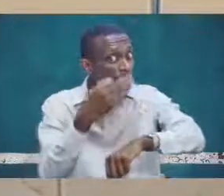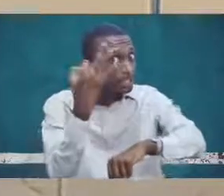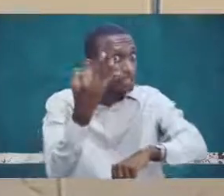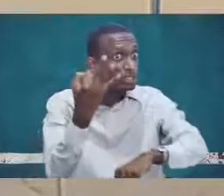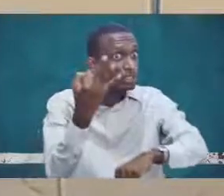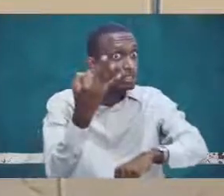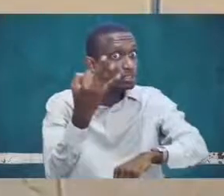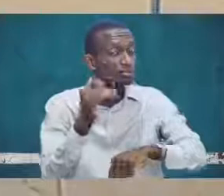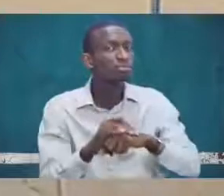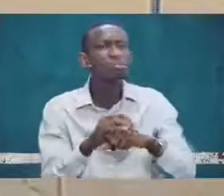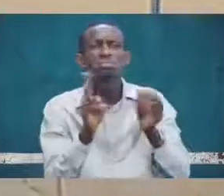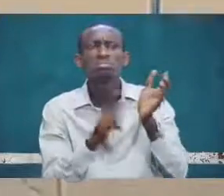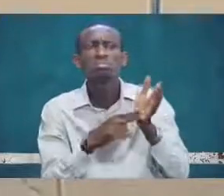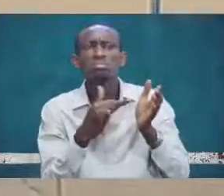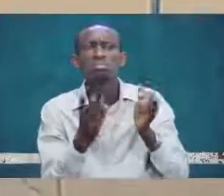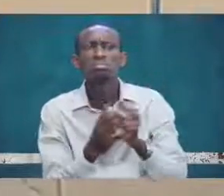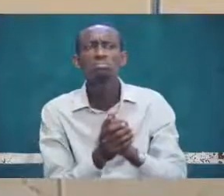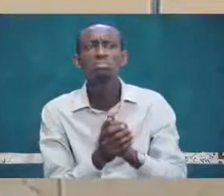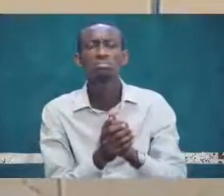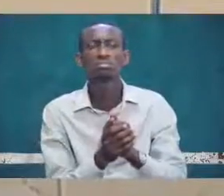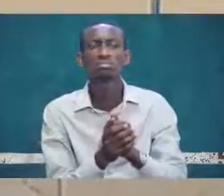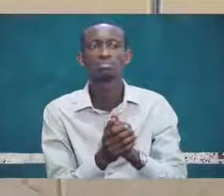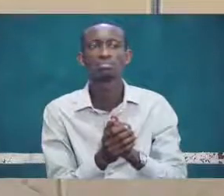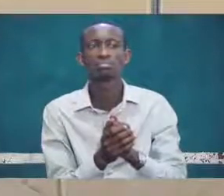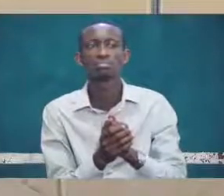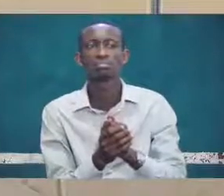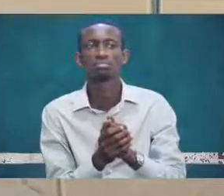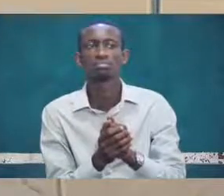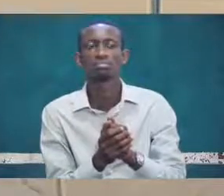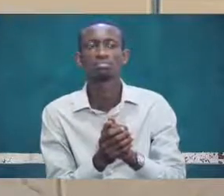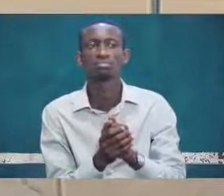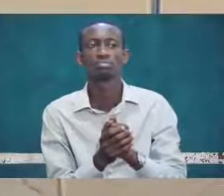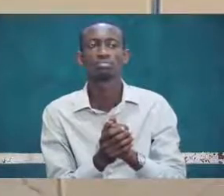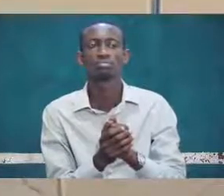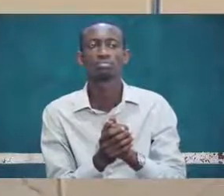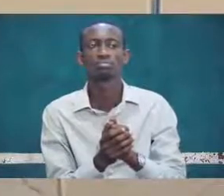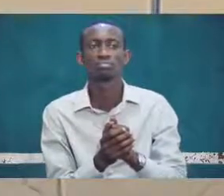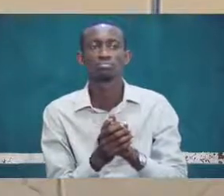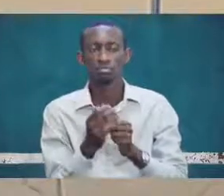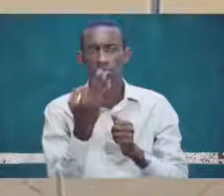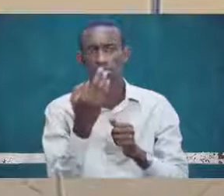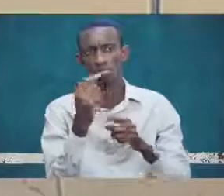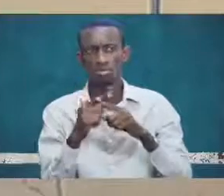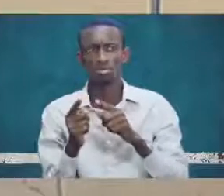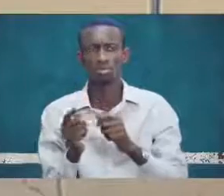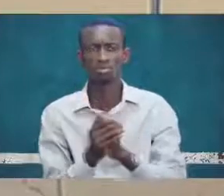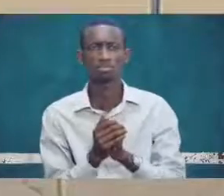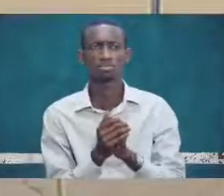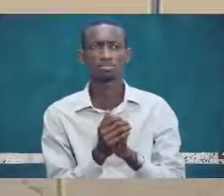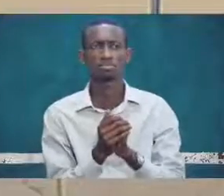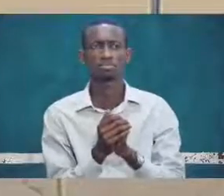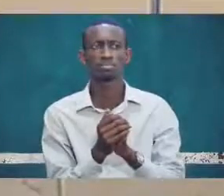0. 0. 3 times this is 12. 2, I get 1. Then 15. This